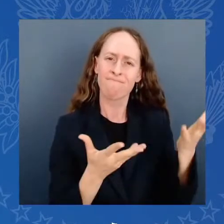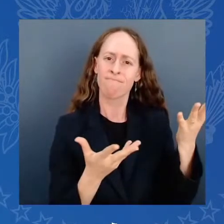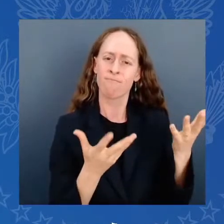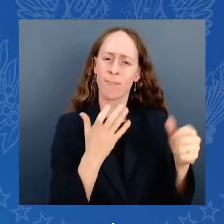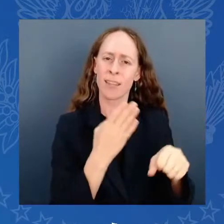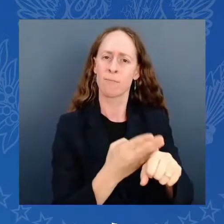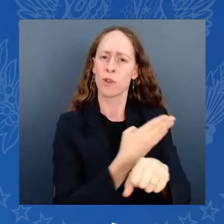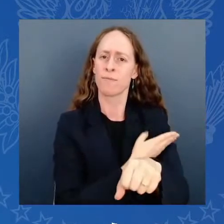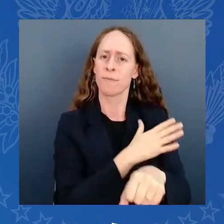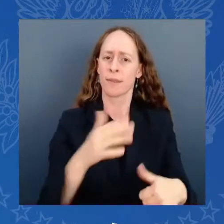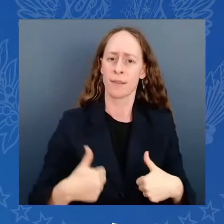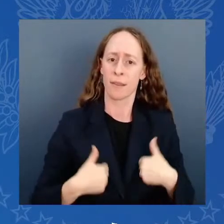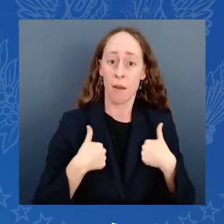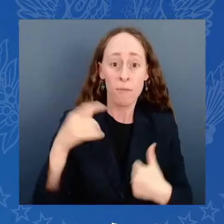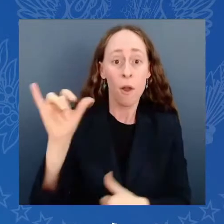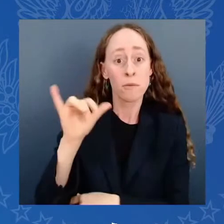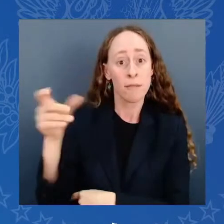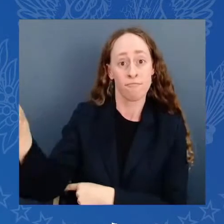U.S. Supreme Court,